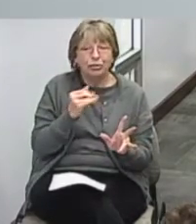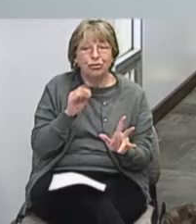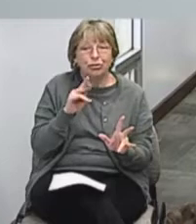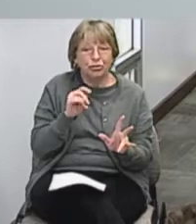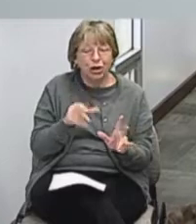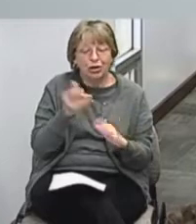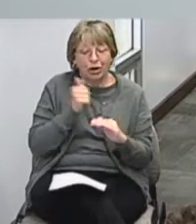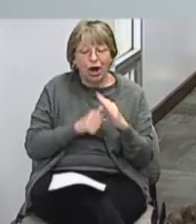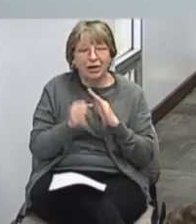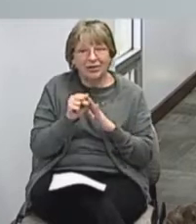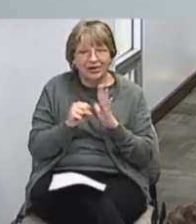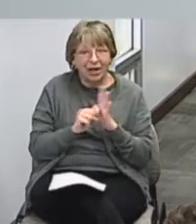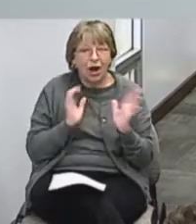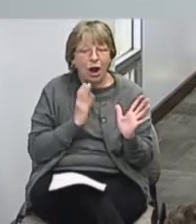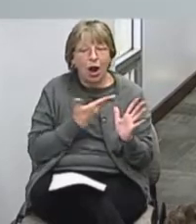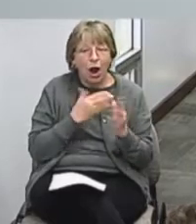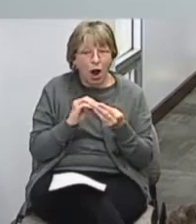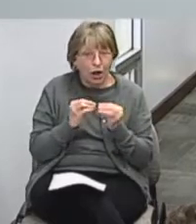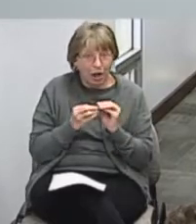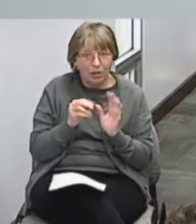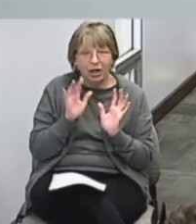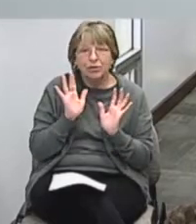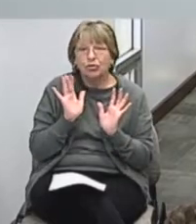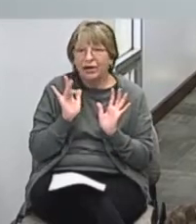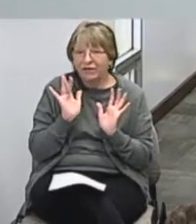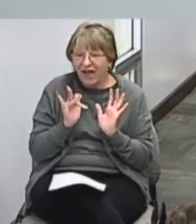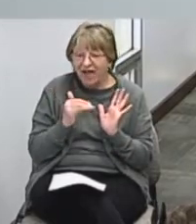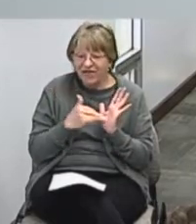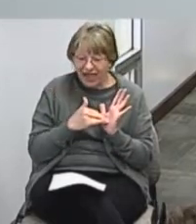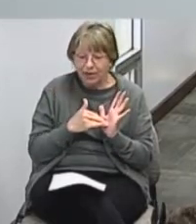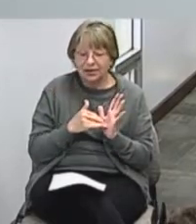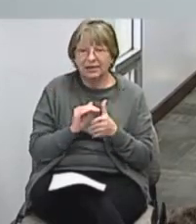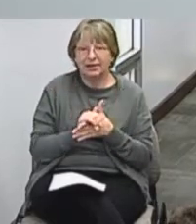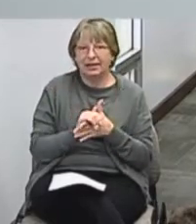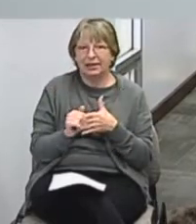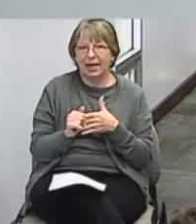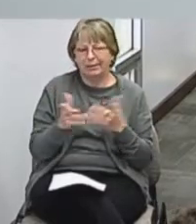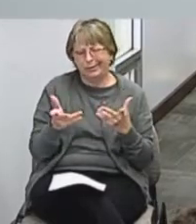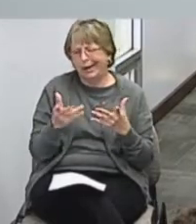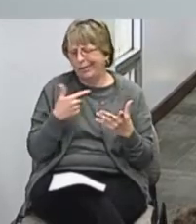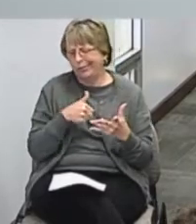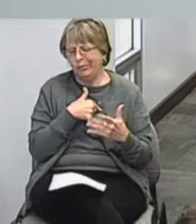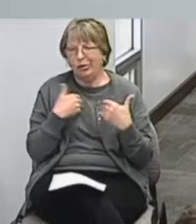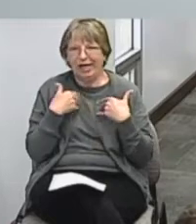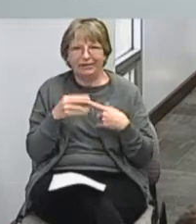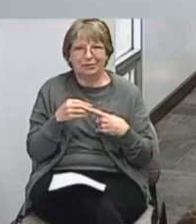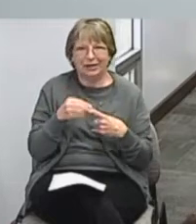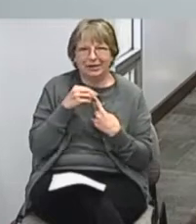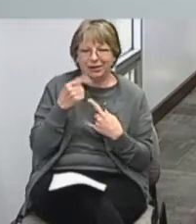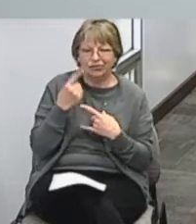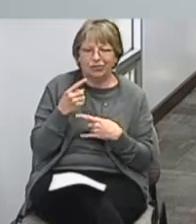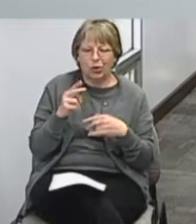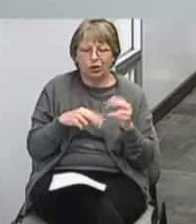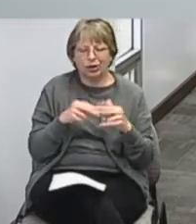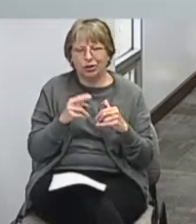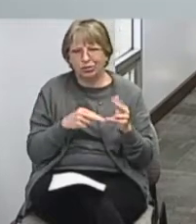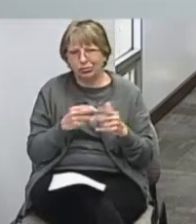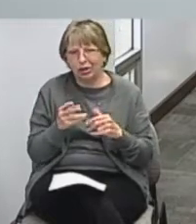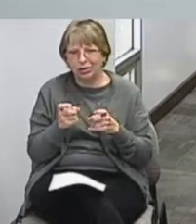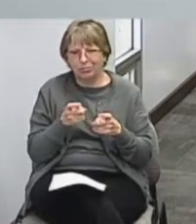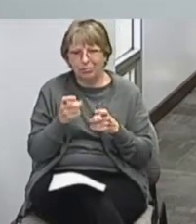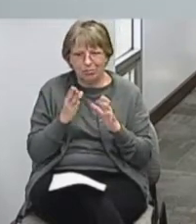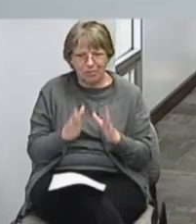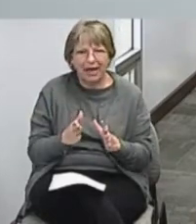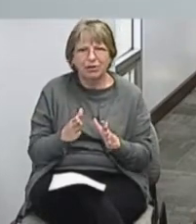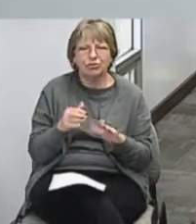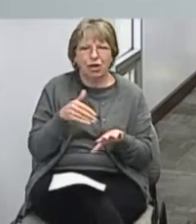number is 25,000. Okay. And then there are some exceptions in our resolution for construction manager at risk, which you saw with the